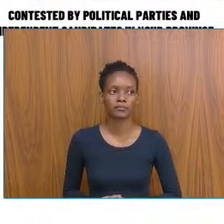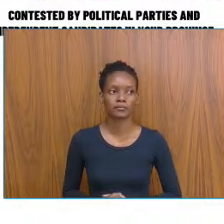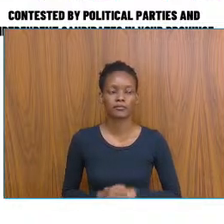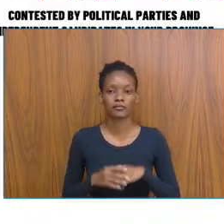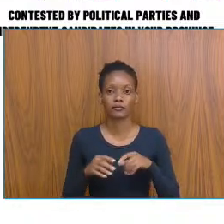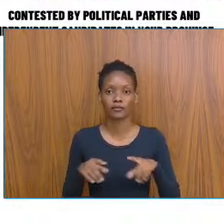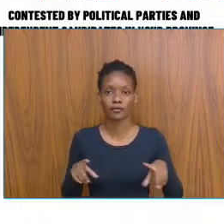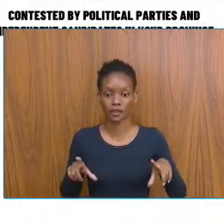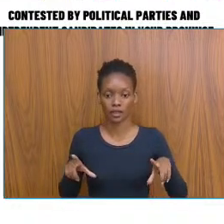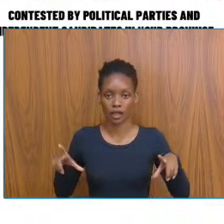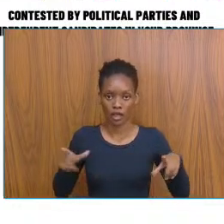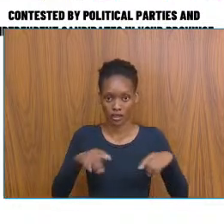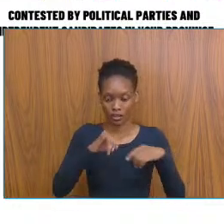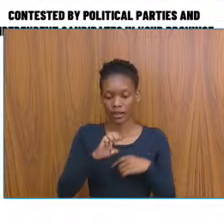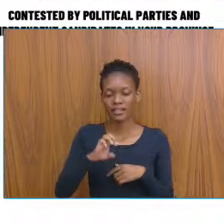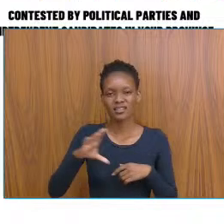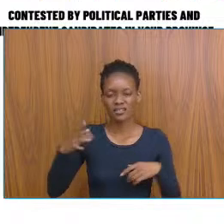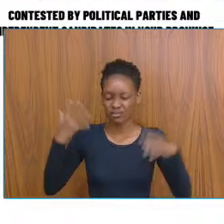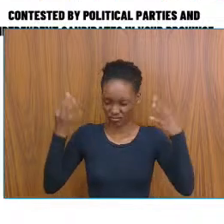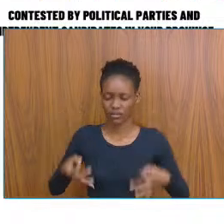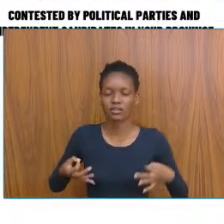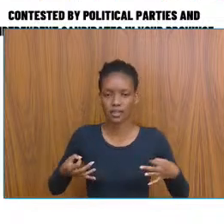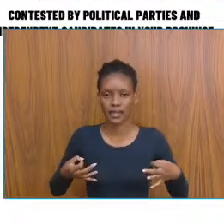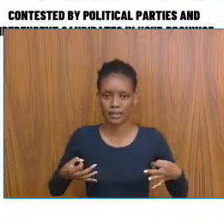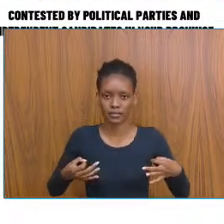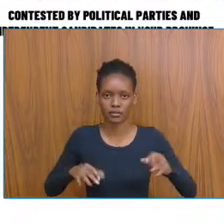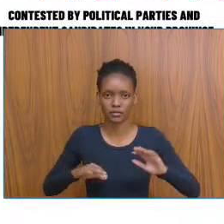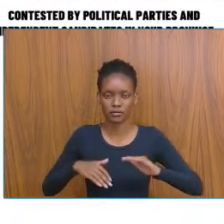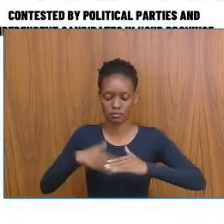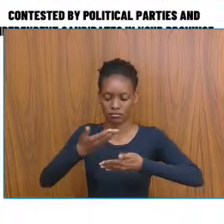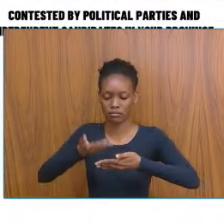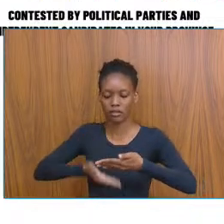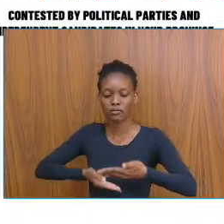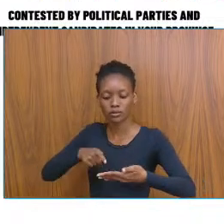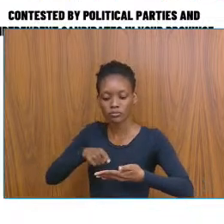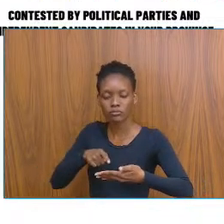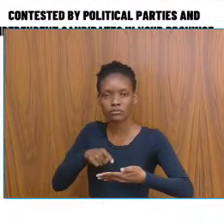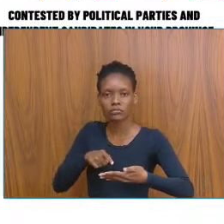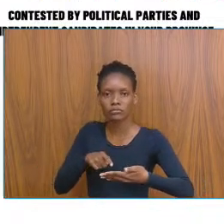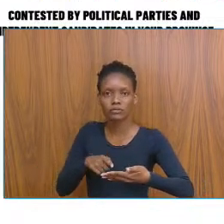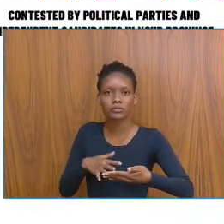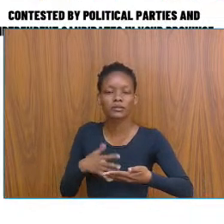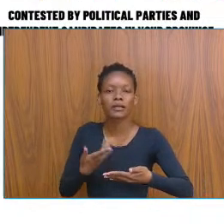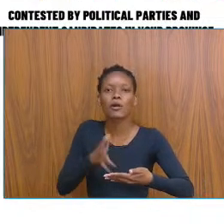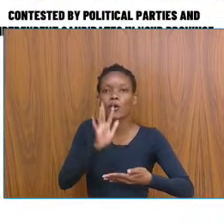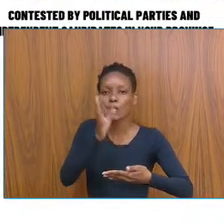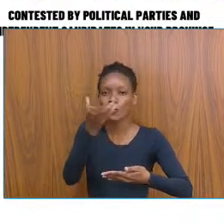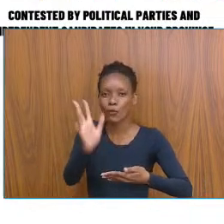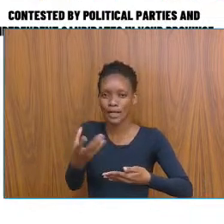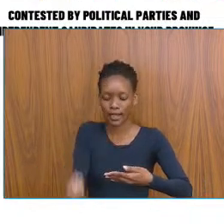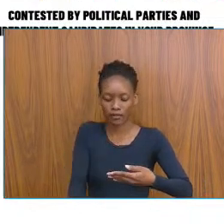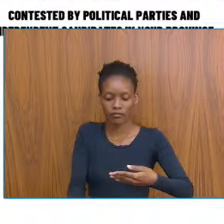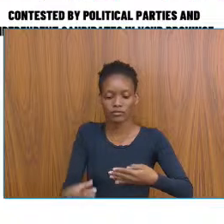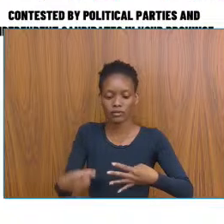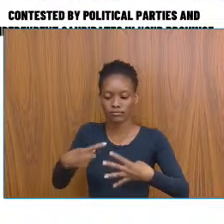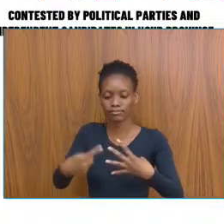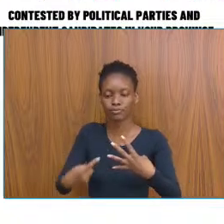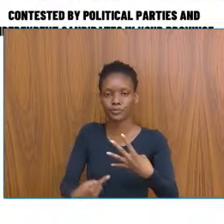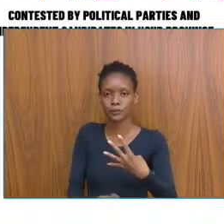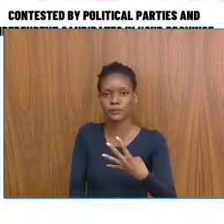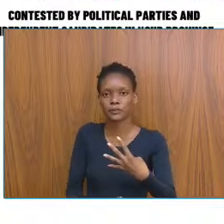The Commission has decided that the design of the ballot papers will be underpinned by the following identifiers: